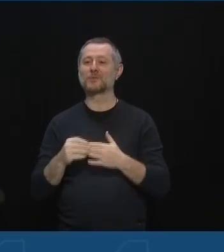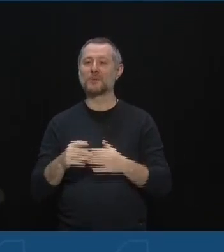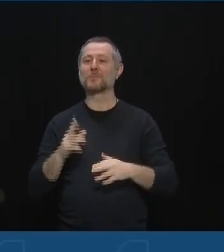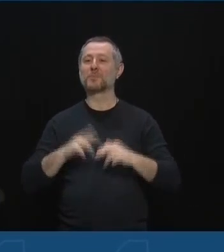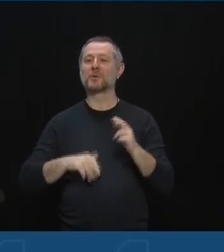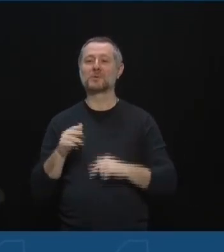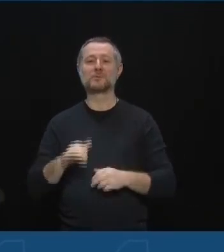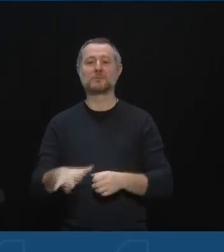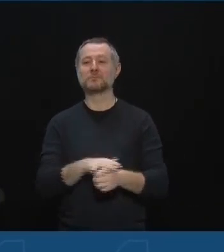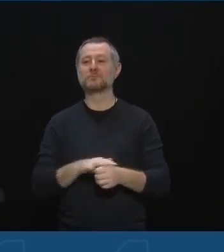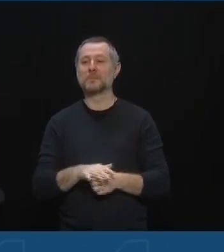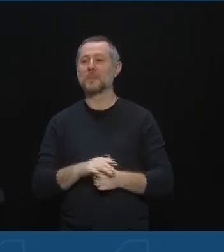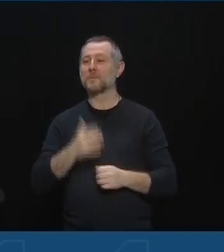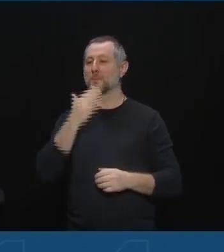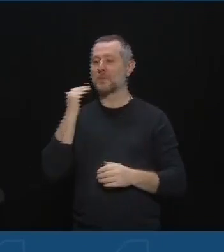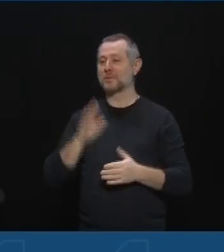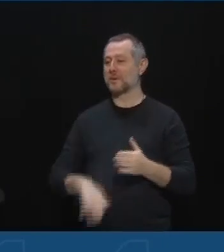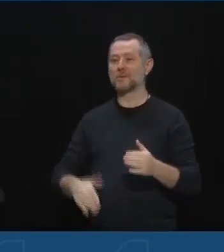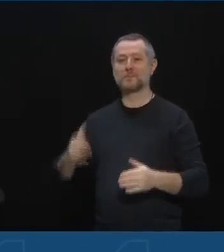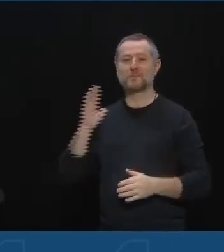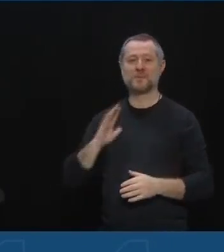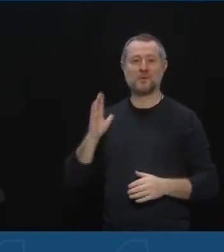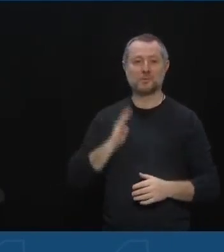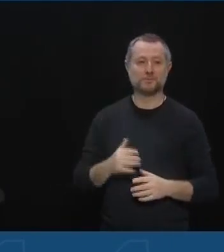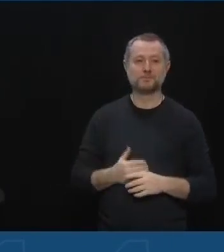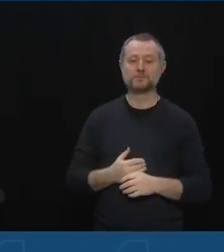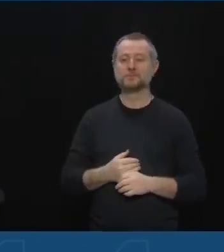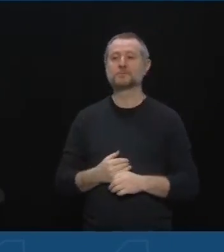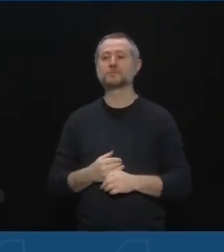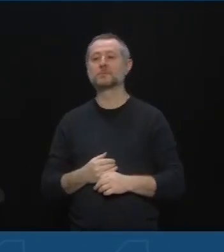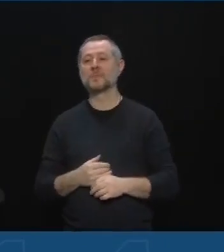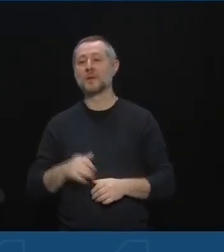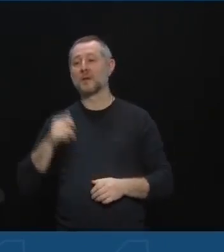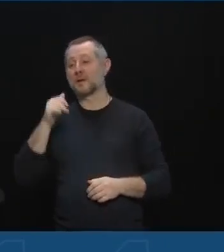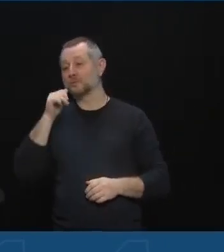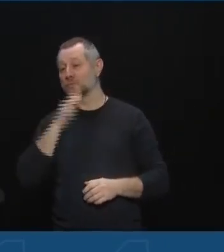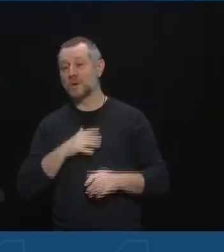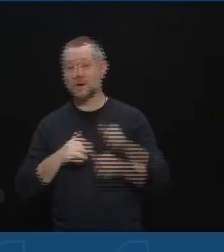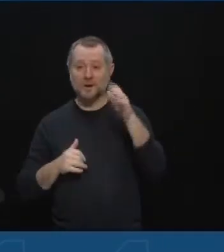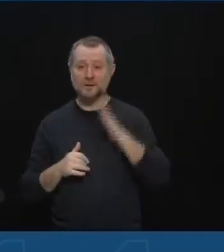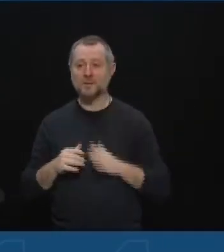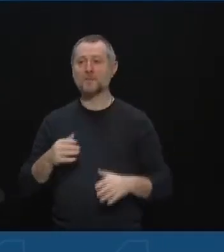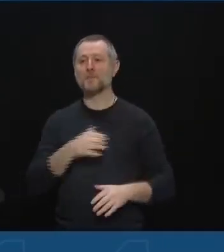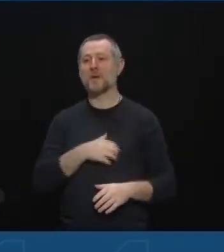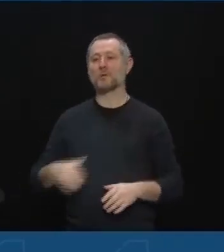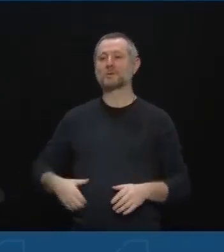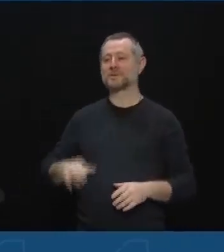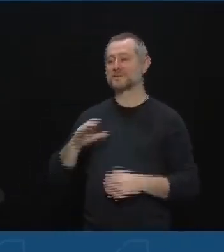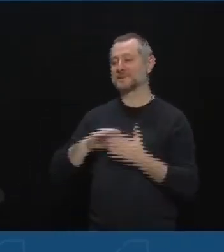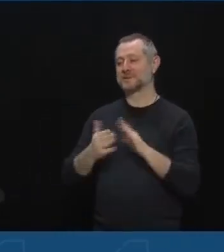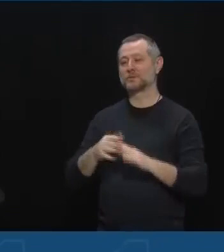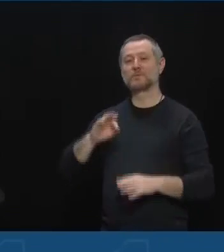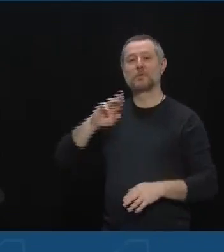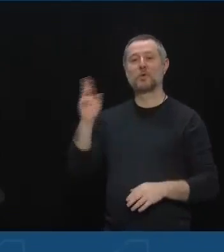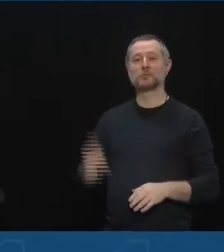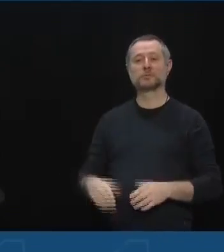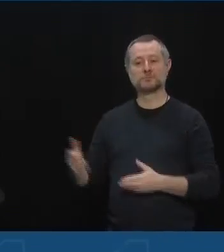to be the better than it ever has. Ladies and gentlemen, the mayor of the city of Rochester.